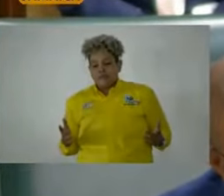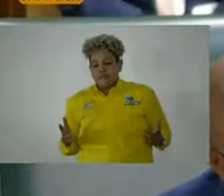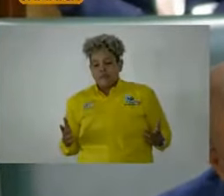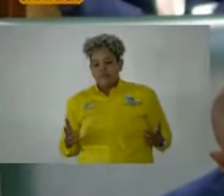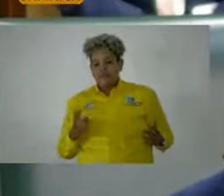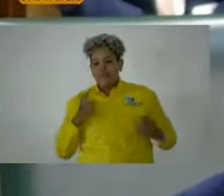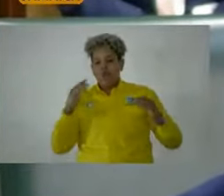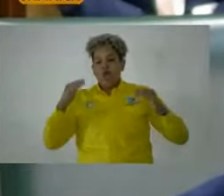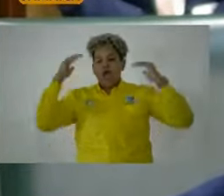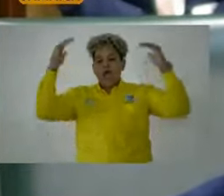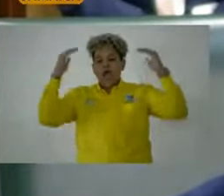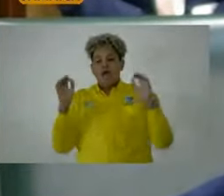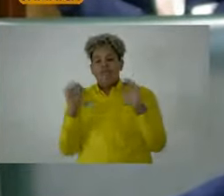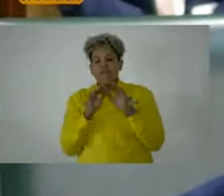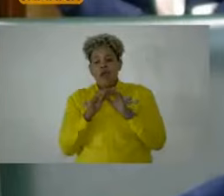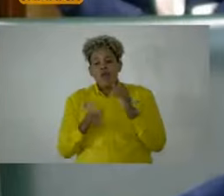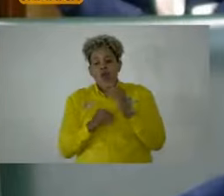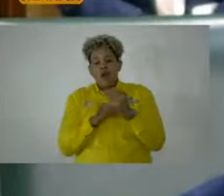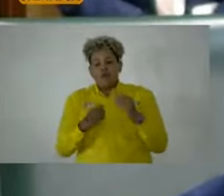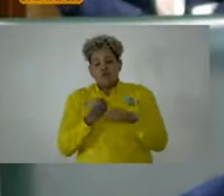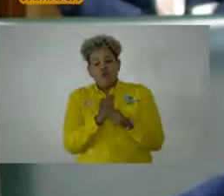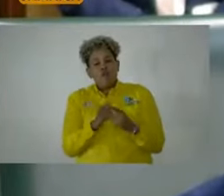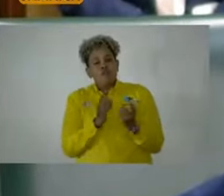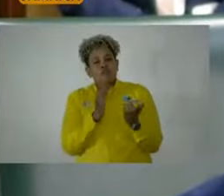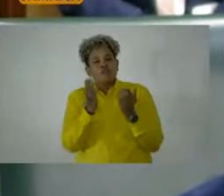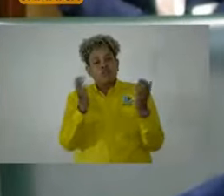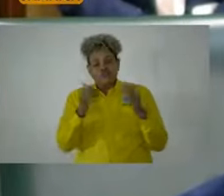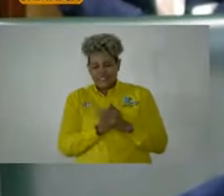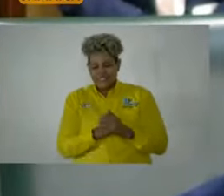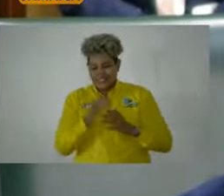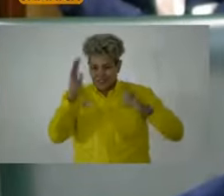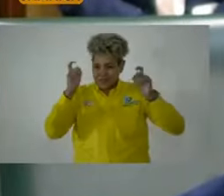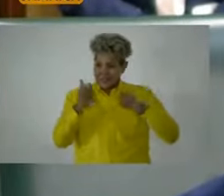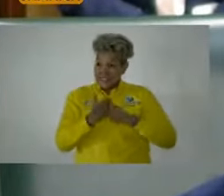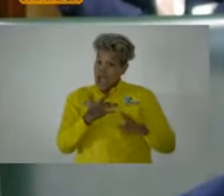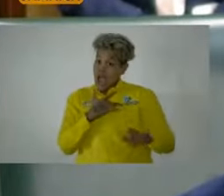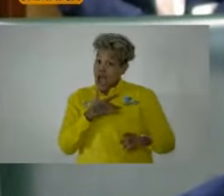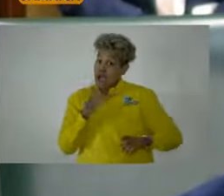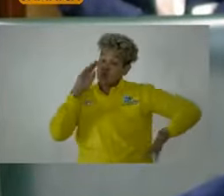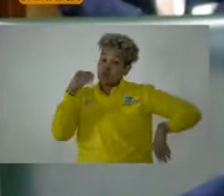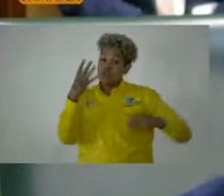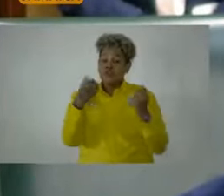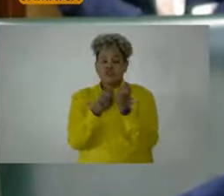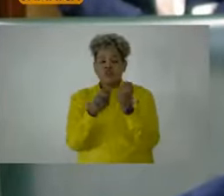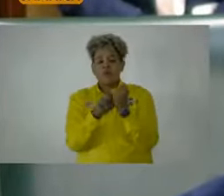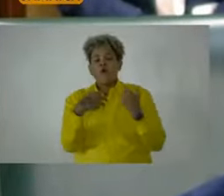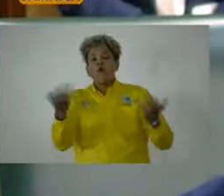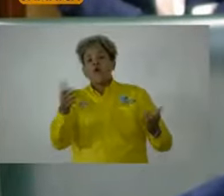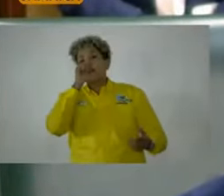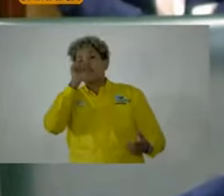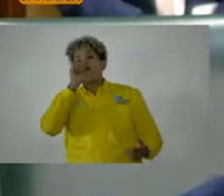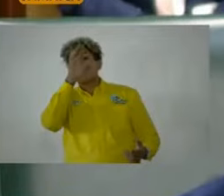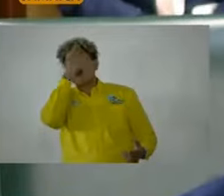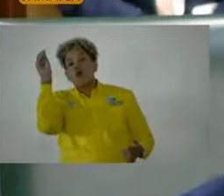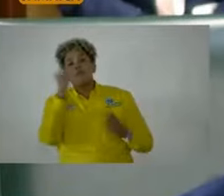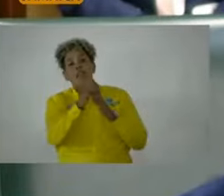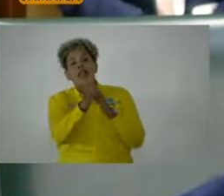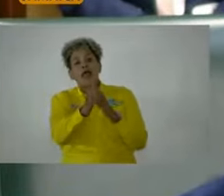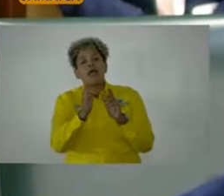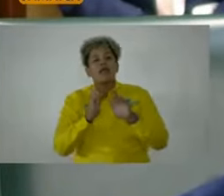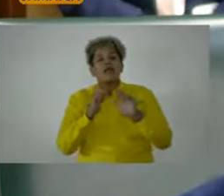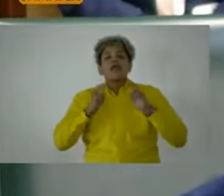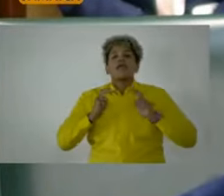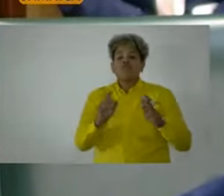to high value-added goods and services. Mr. Speaker, HART will support private sector-led investments